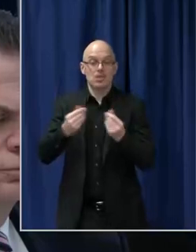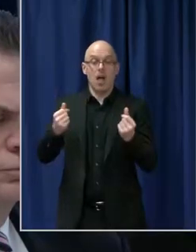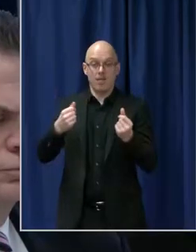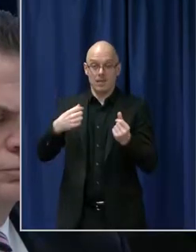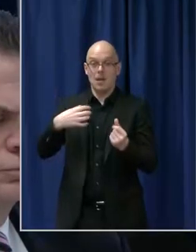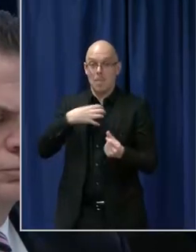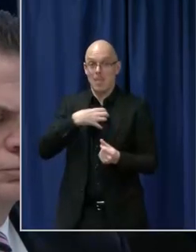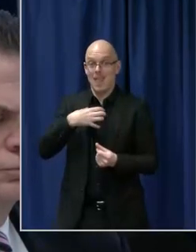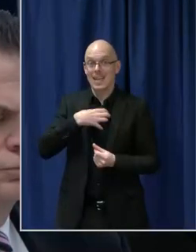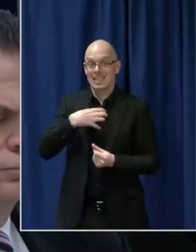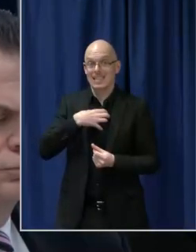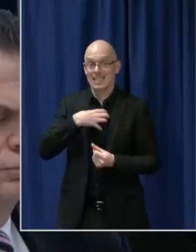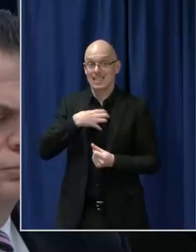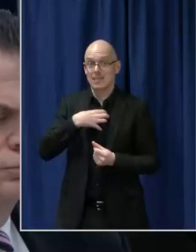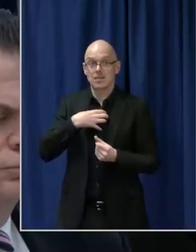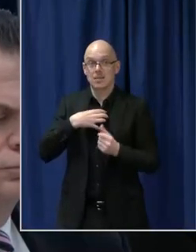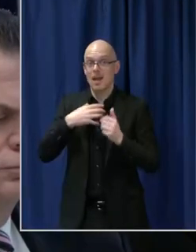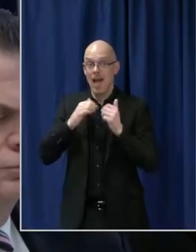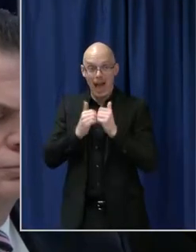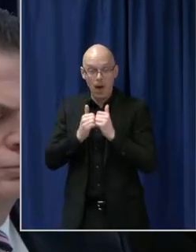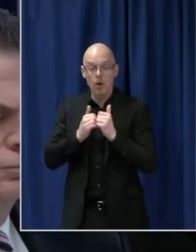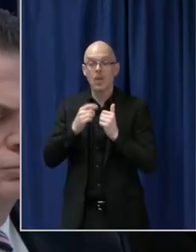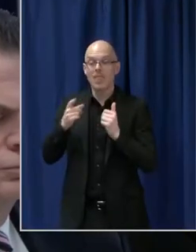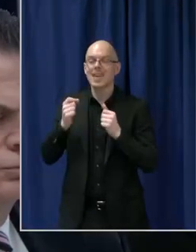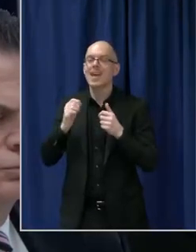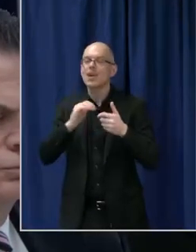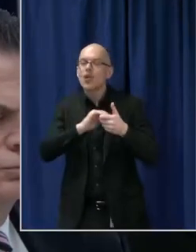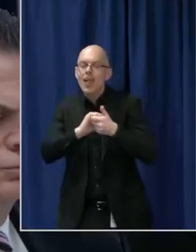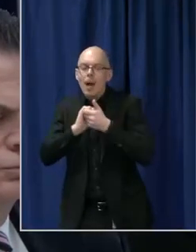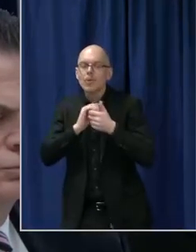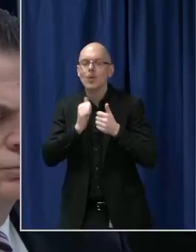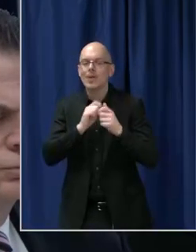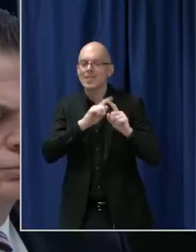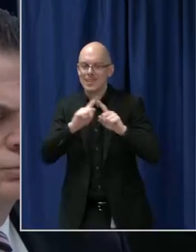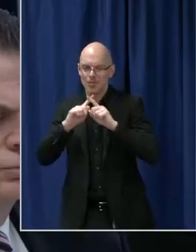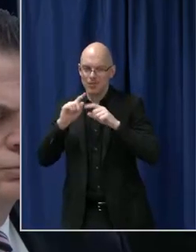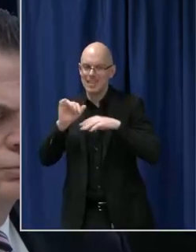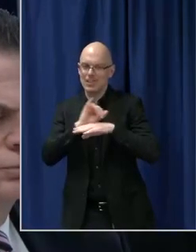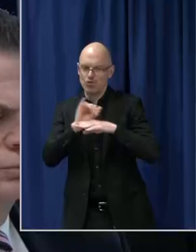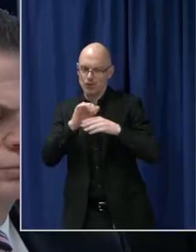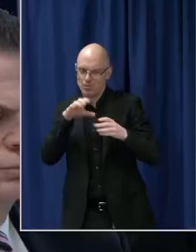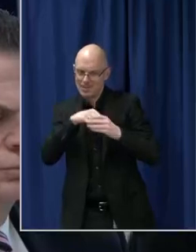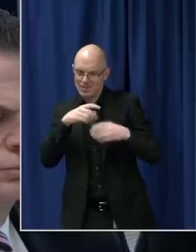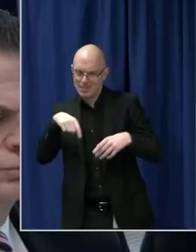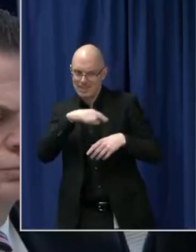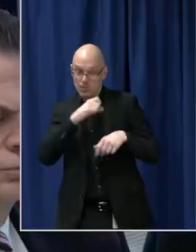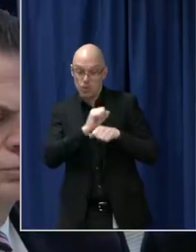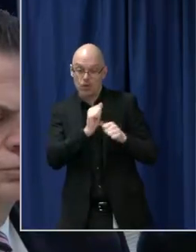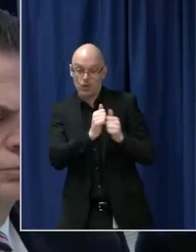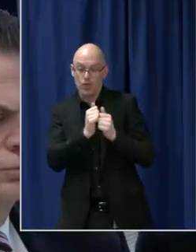including by collaborating with other industry participants to resolve consumer issues.